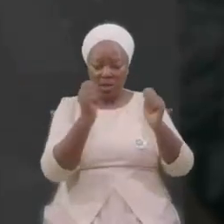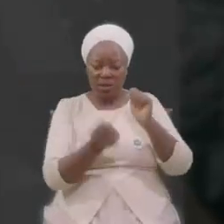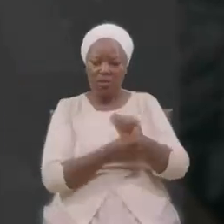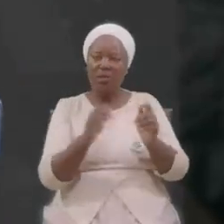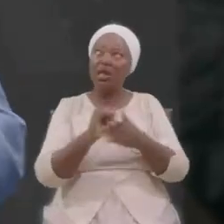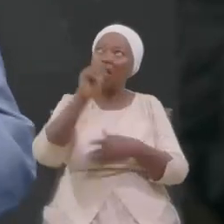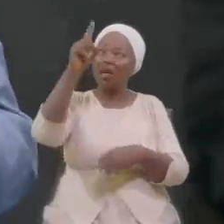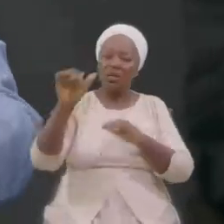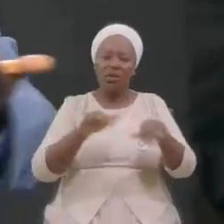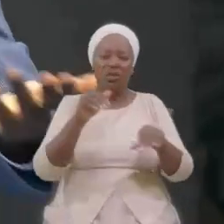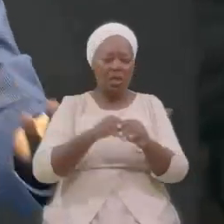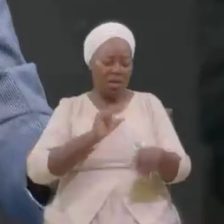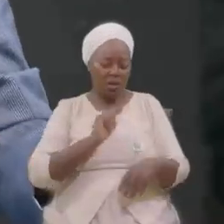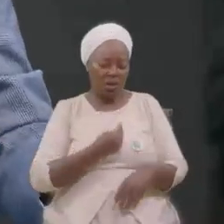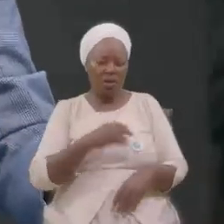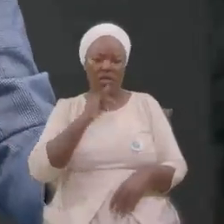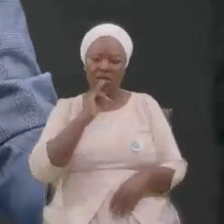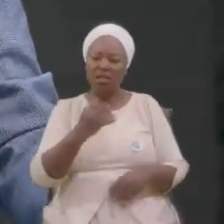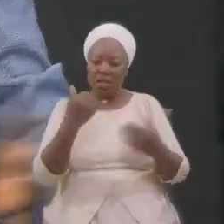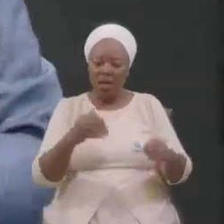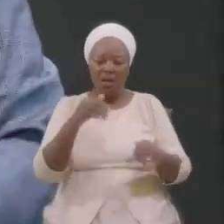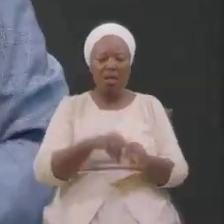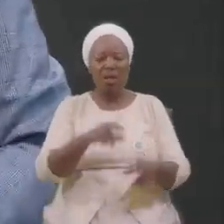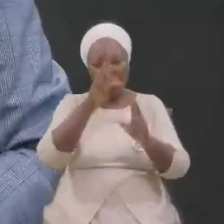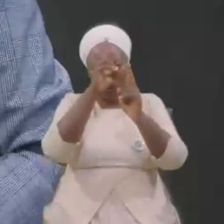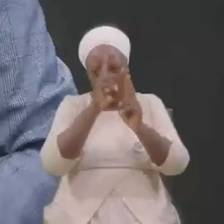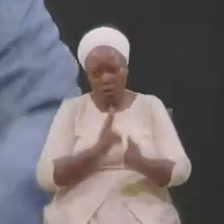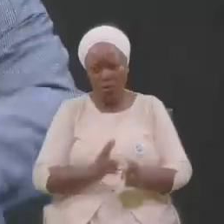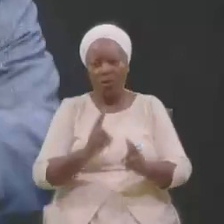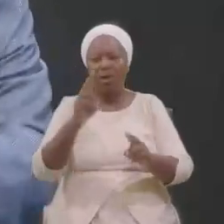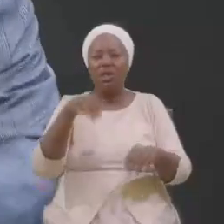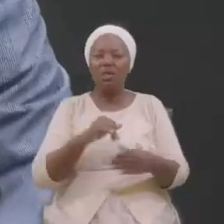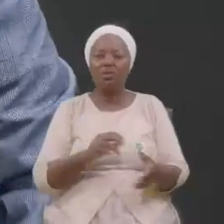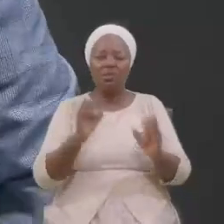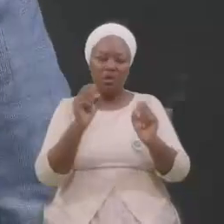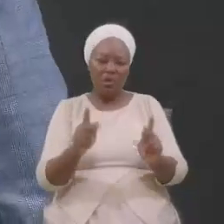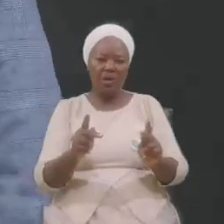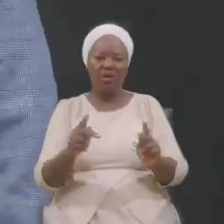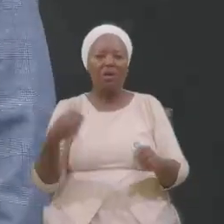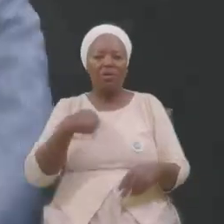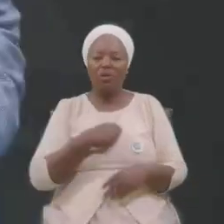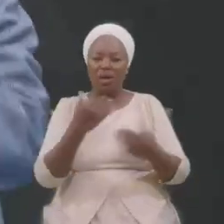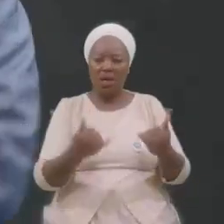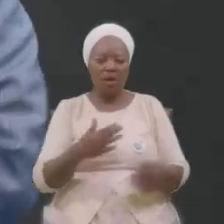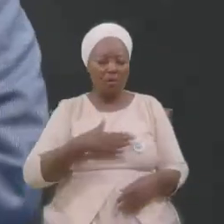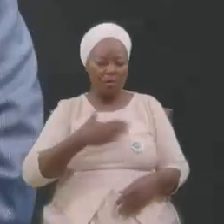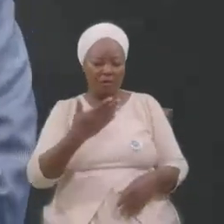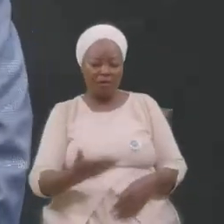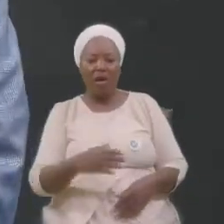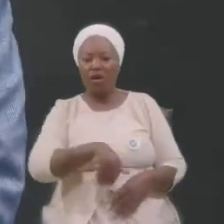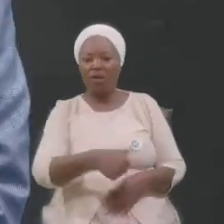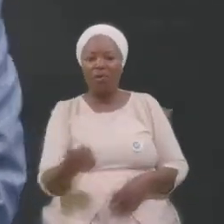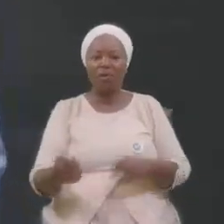in us is now in honor, in privilege. We now prefer other people. Look at